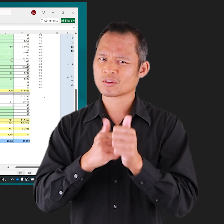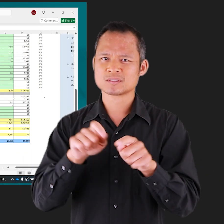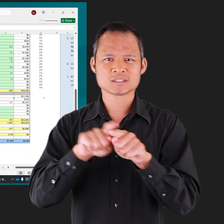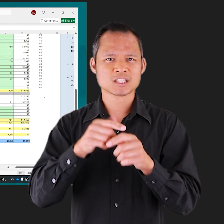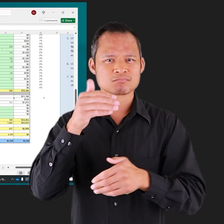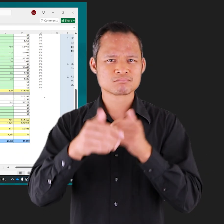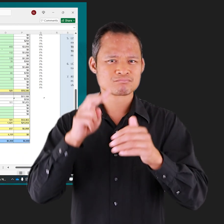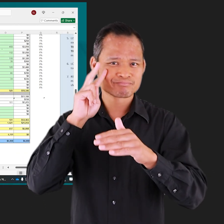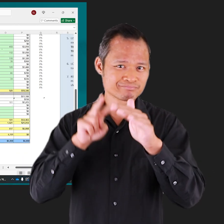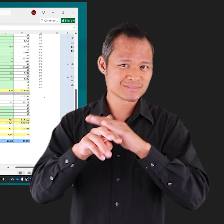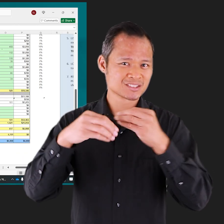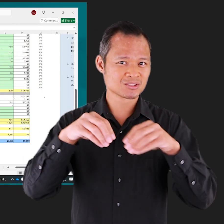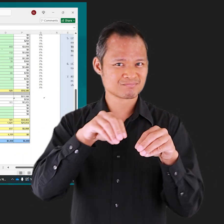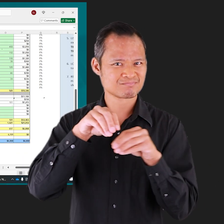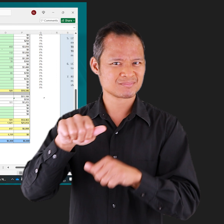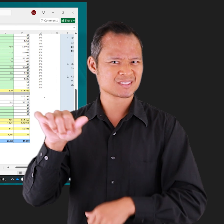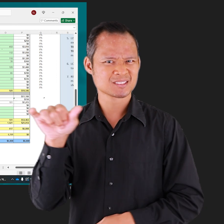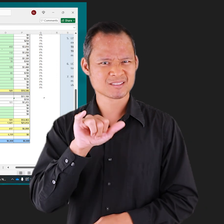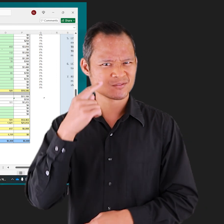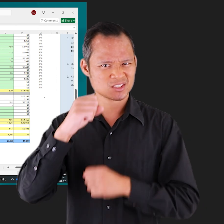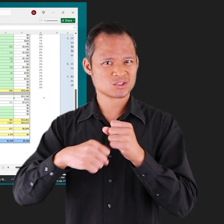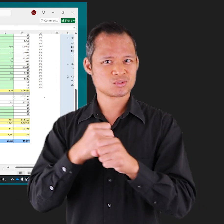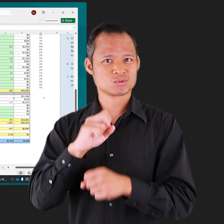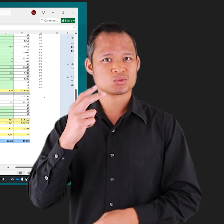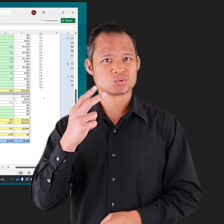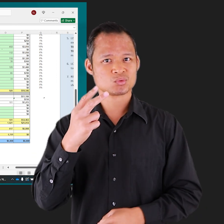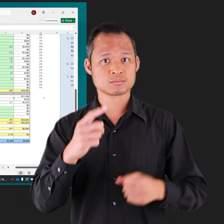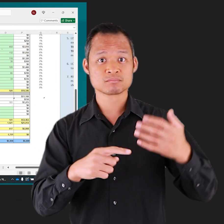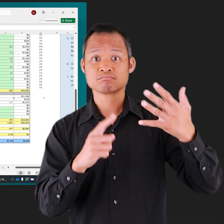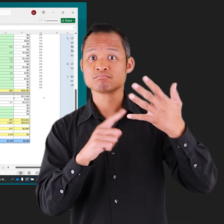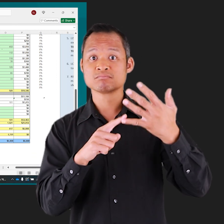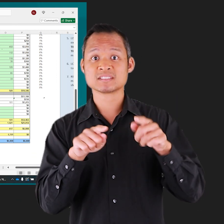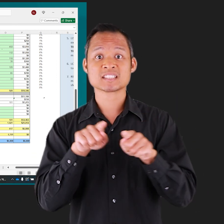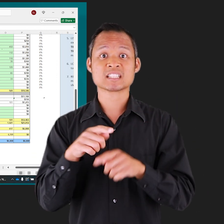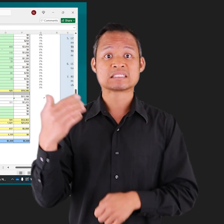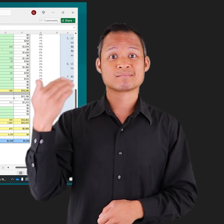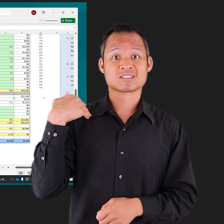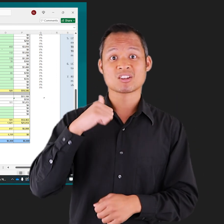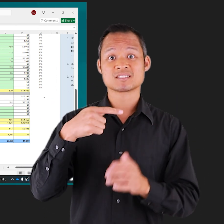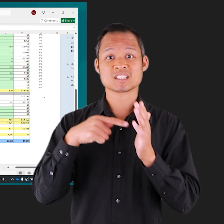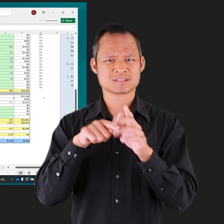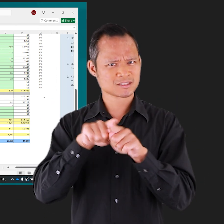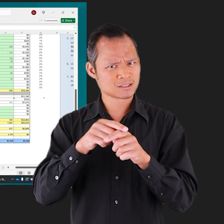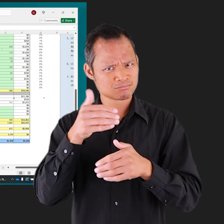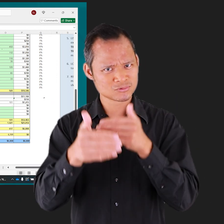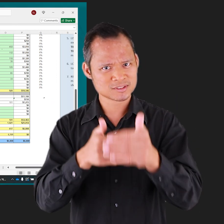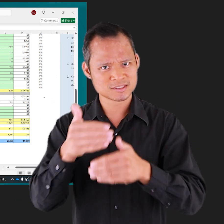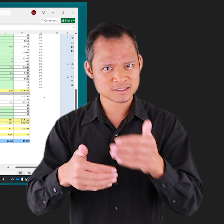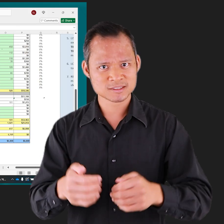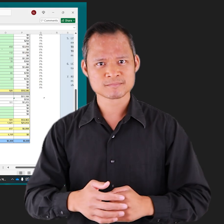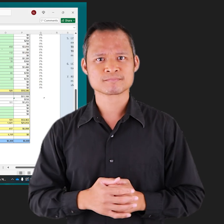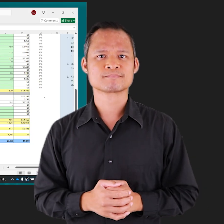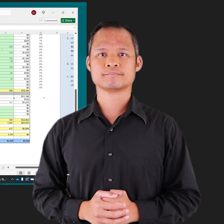losses. They would follow the same process of projecting sales and expenses in year 2, step 5, as we did in the